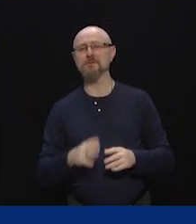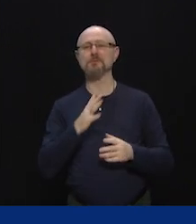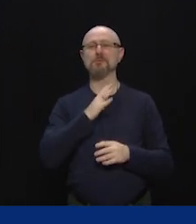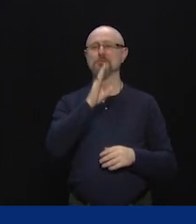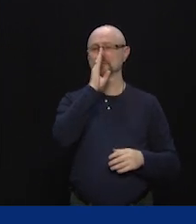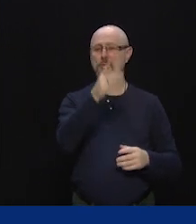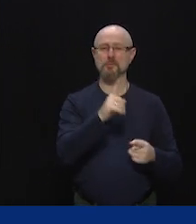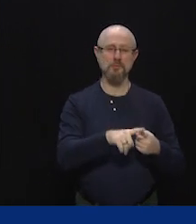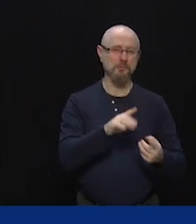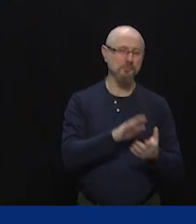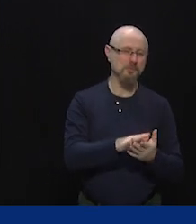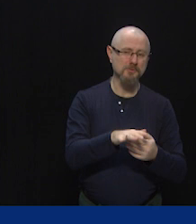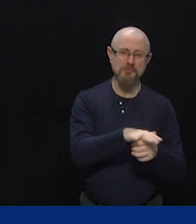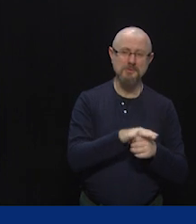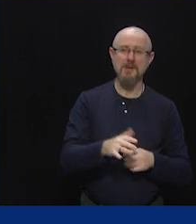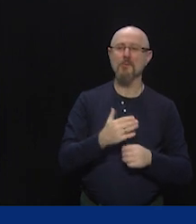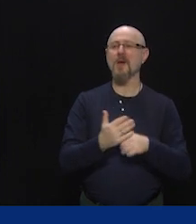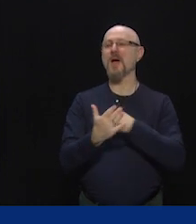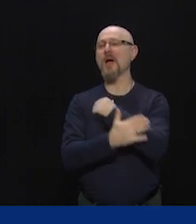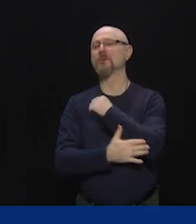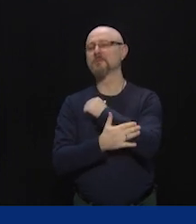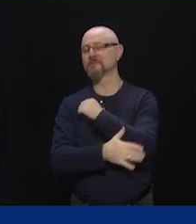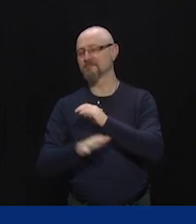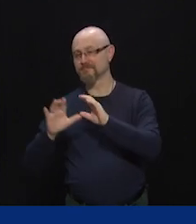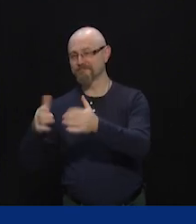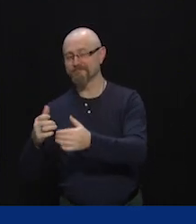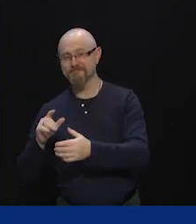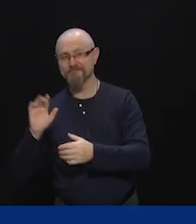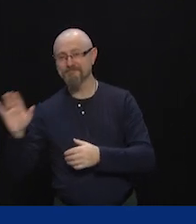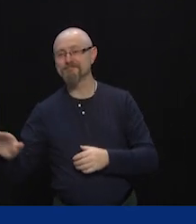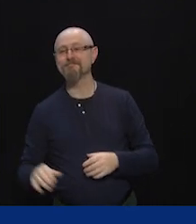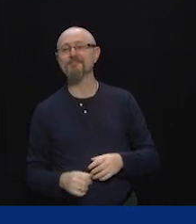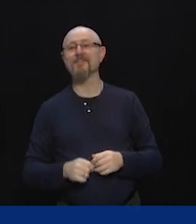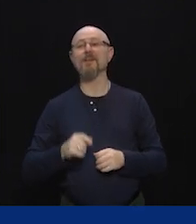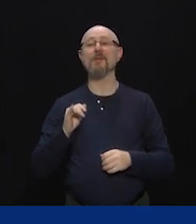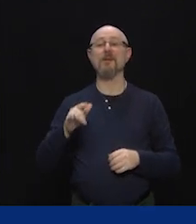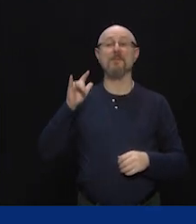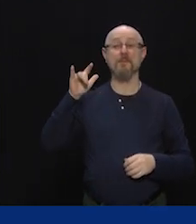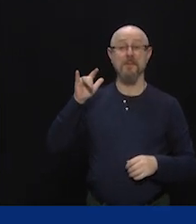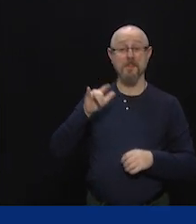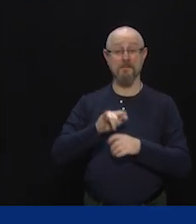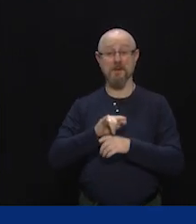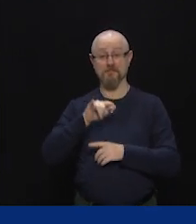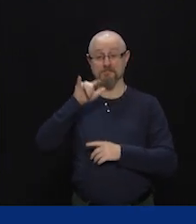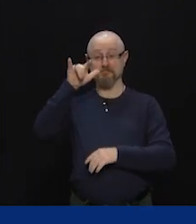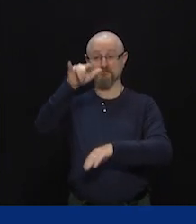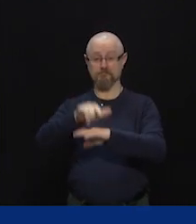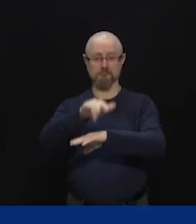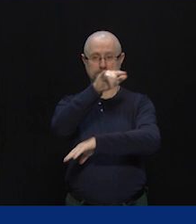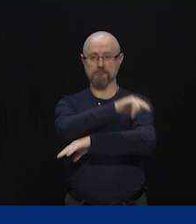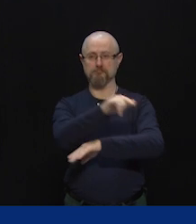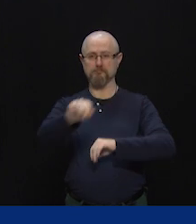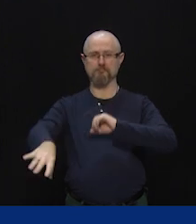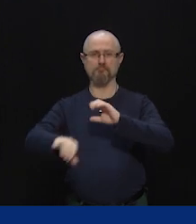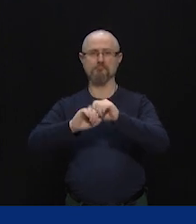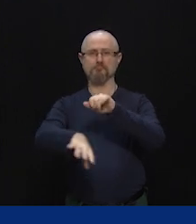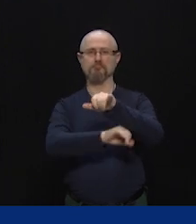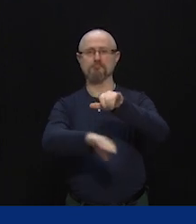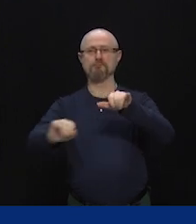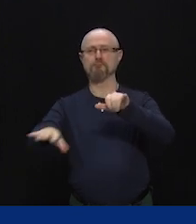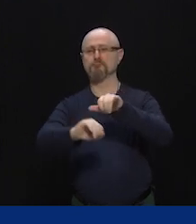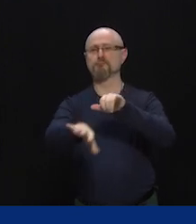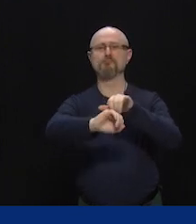hubs. Planes with these kits begin arriving tomorrow. They will be landing in the state every day this week. We've got